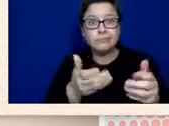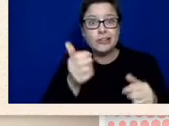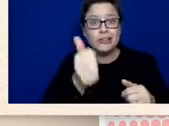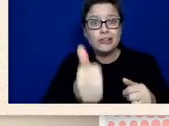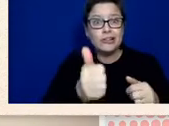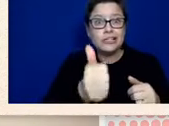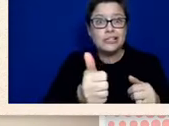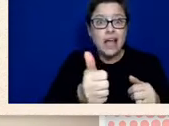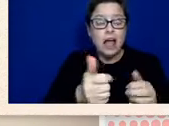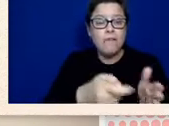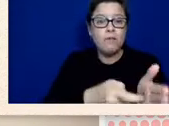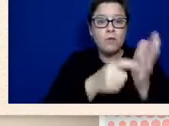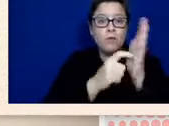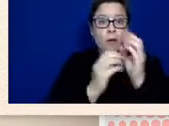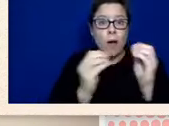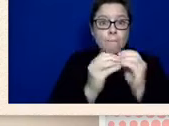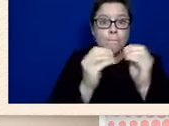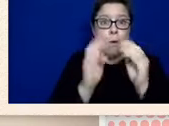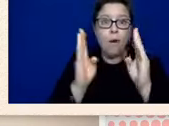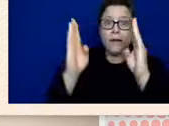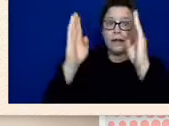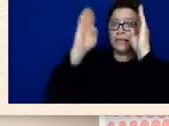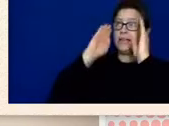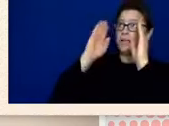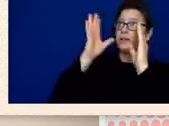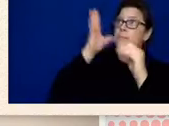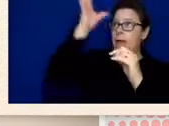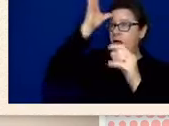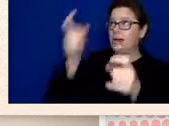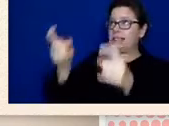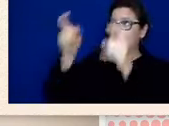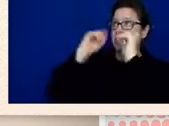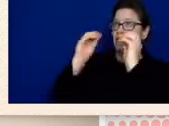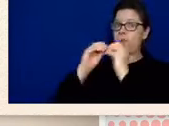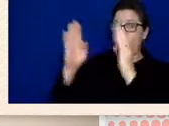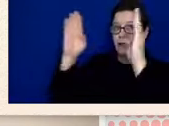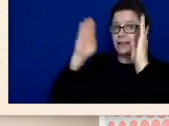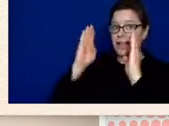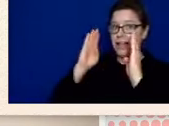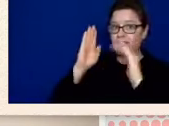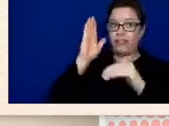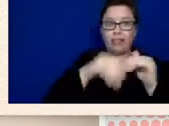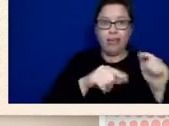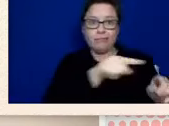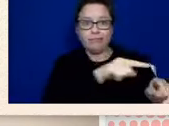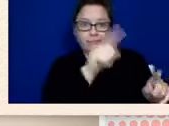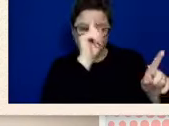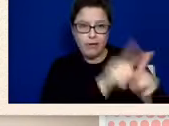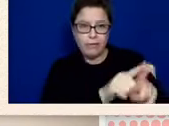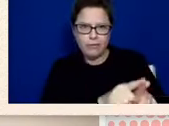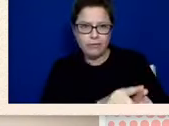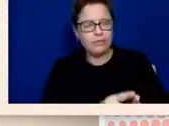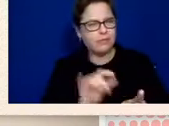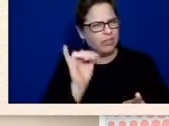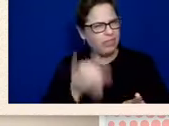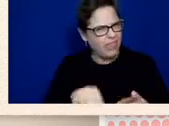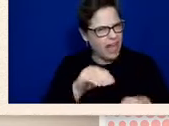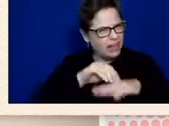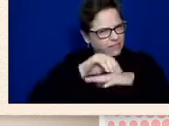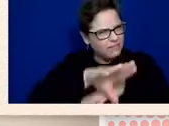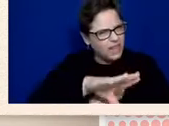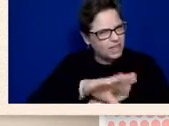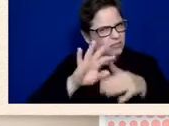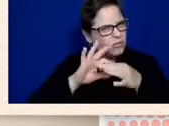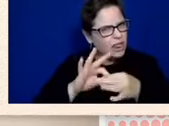attention than, or getting more attention than them, did that actually affected that sort of dynamic